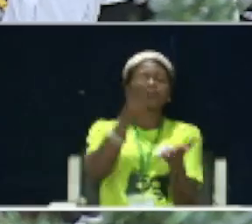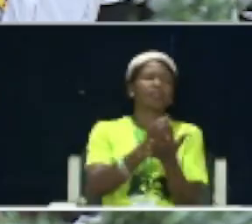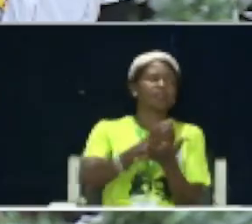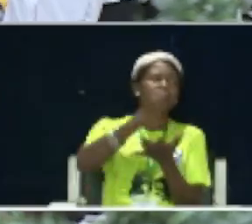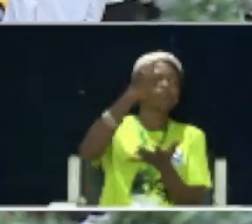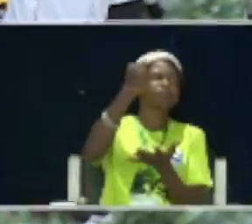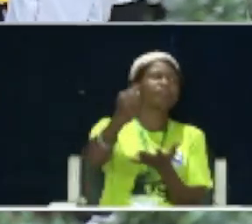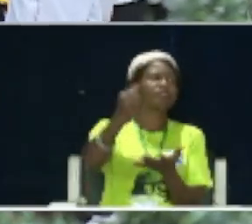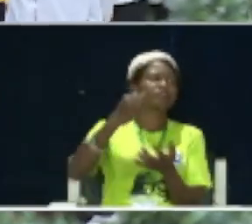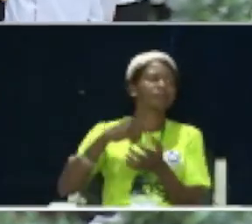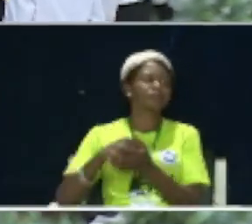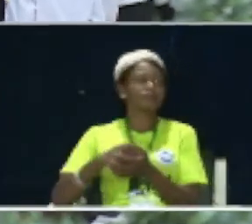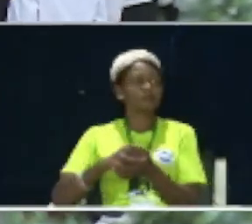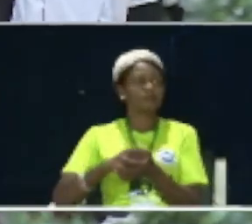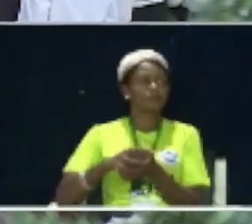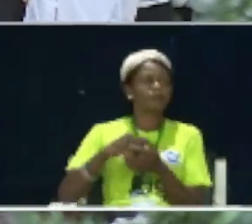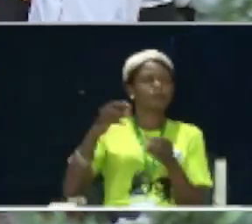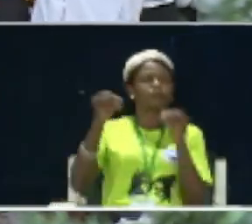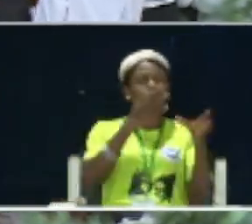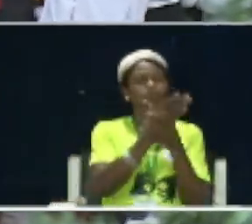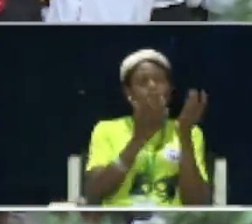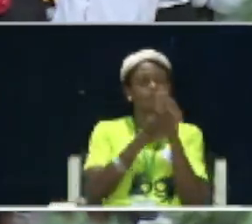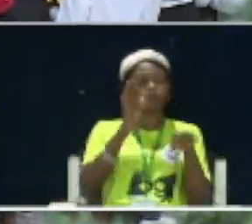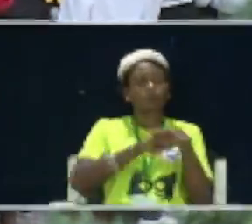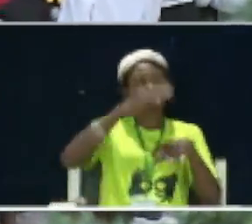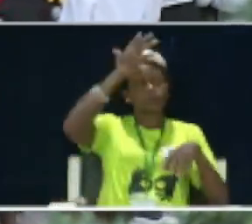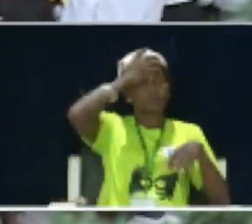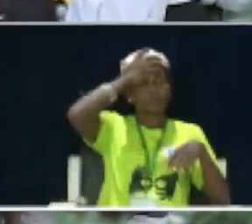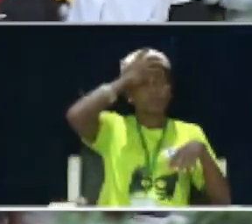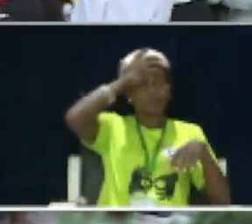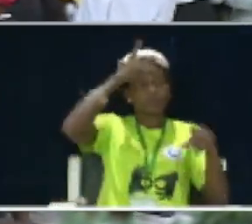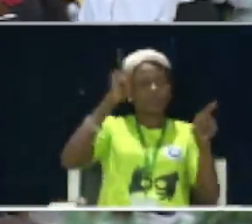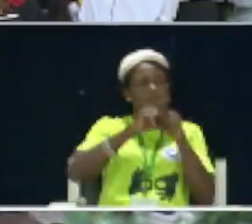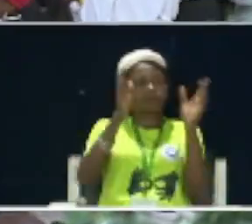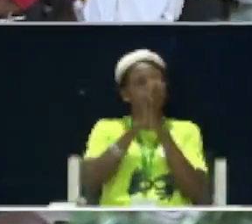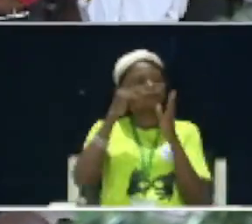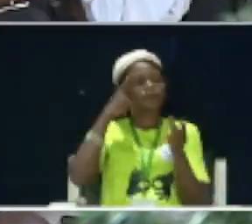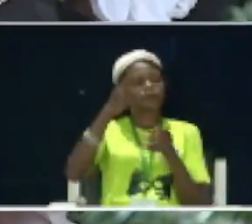amen. Place your hand on your head as I pray for you.